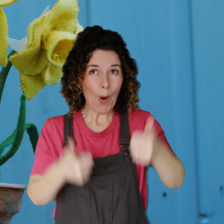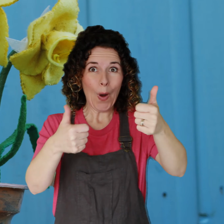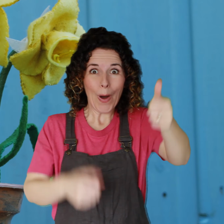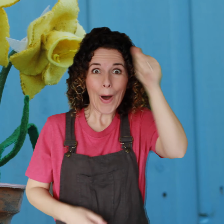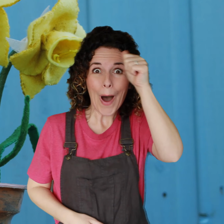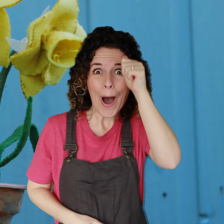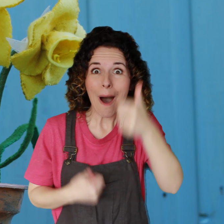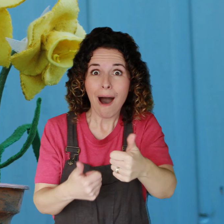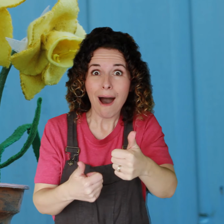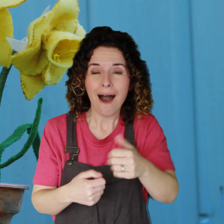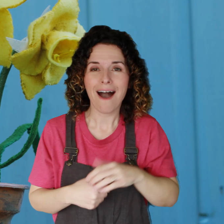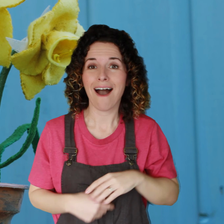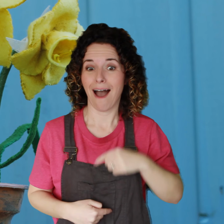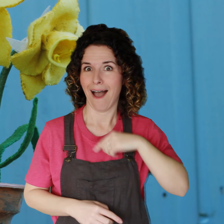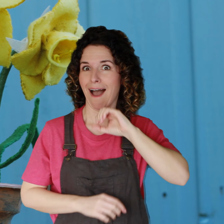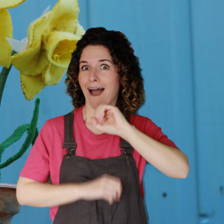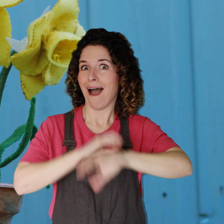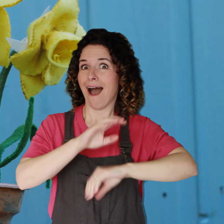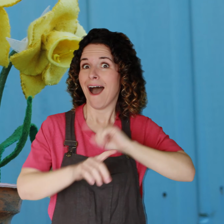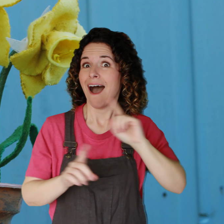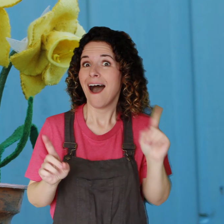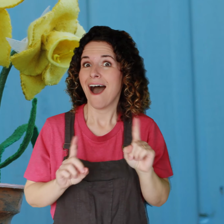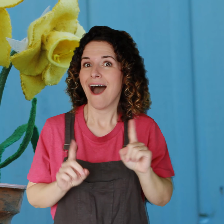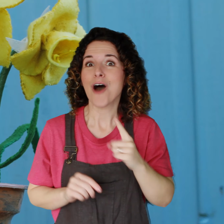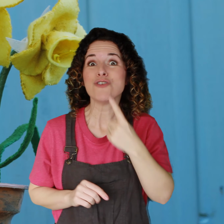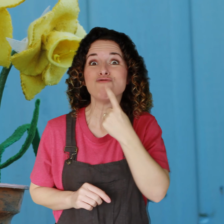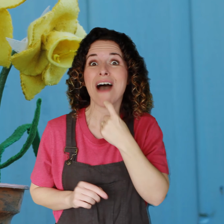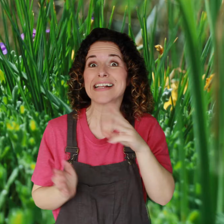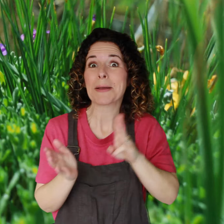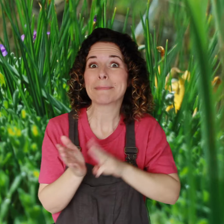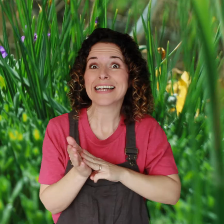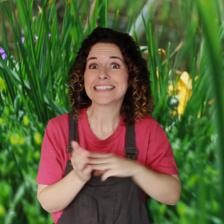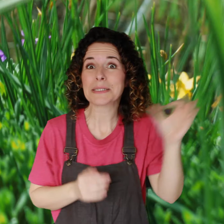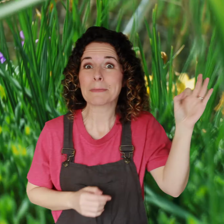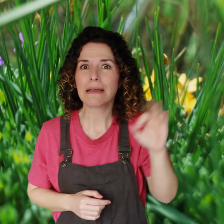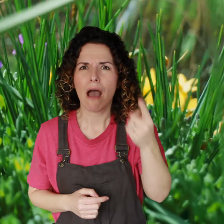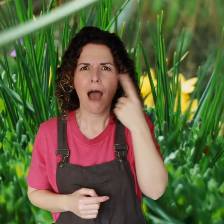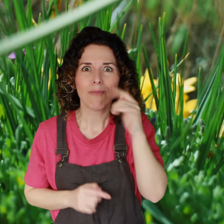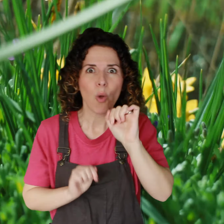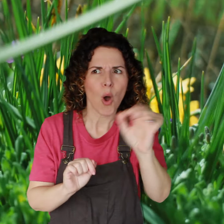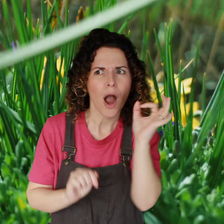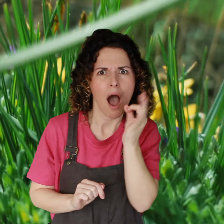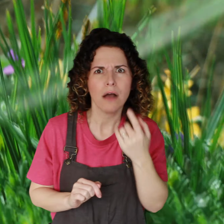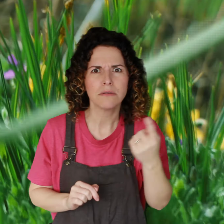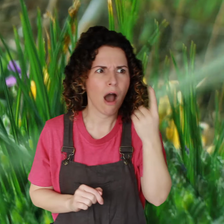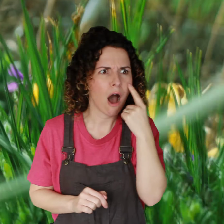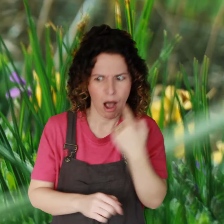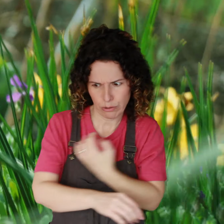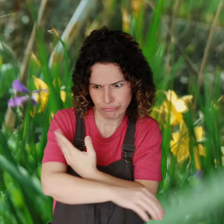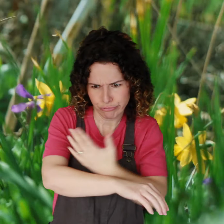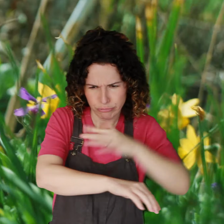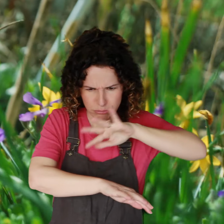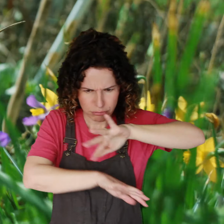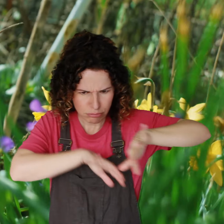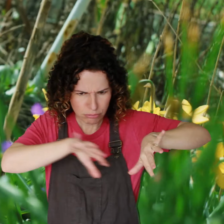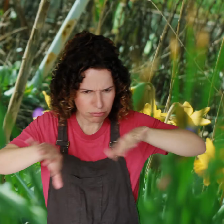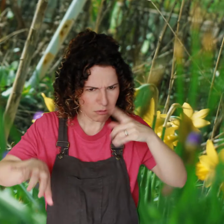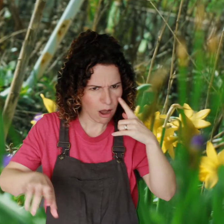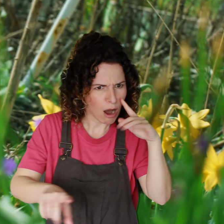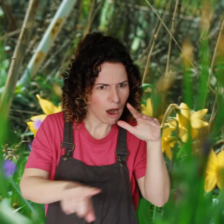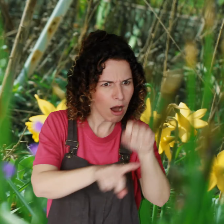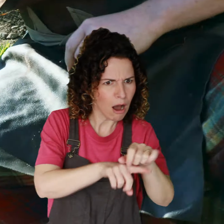This is the ballad of the red mason bee. Look closely in the garden and soon you will see clues